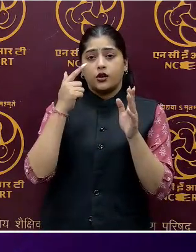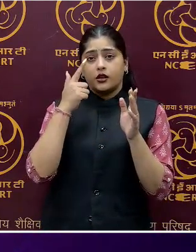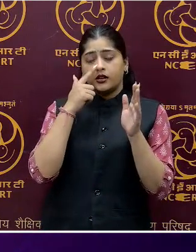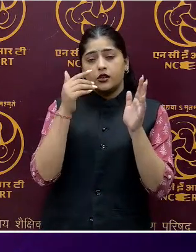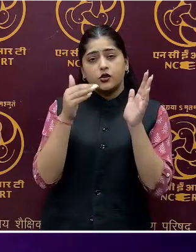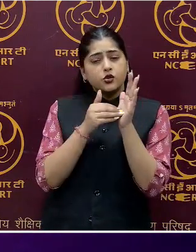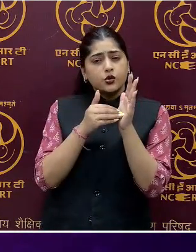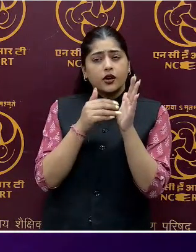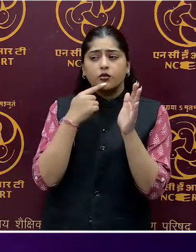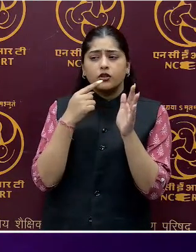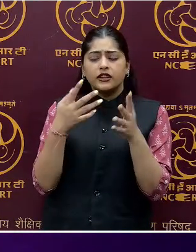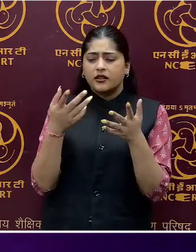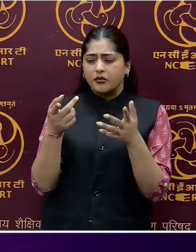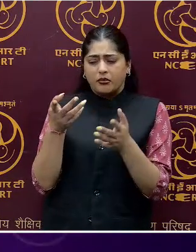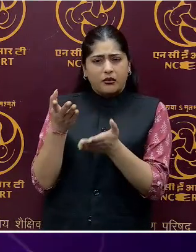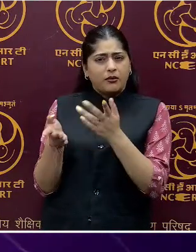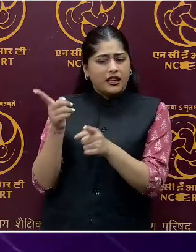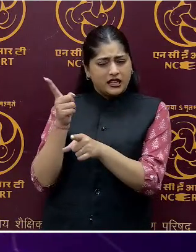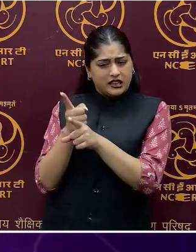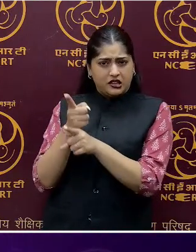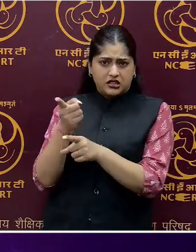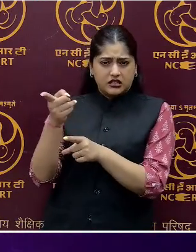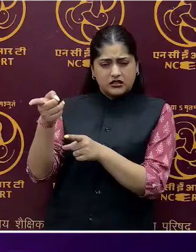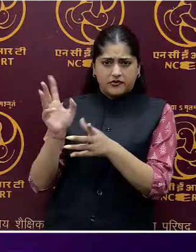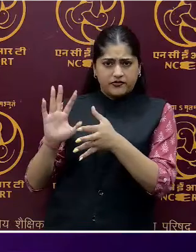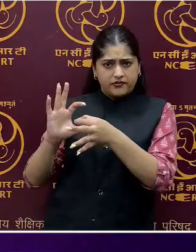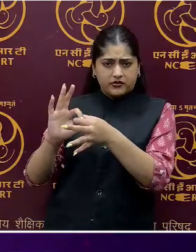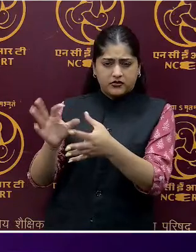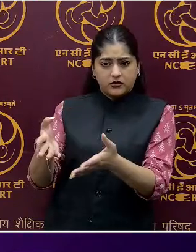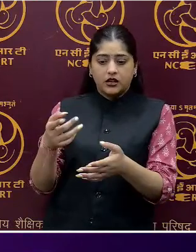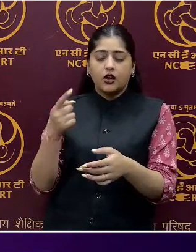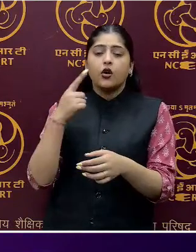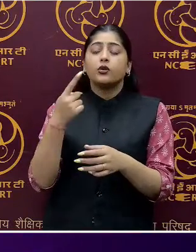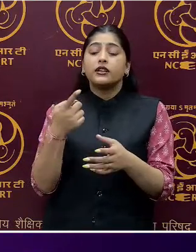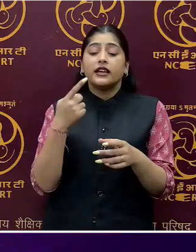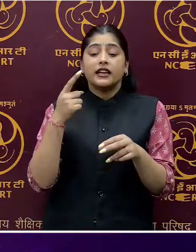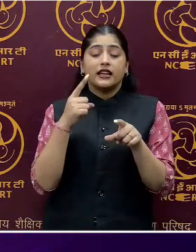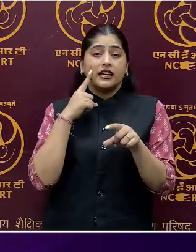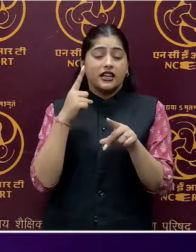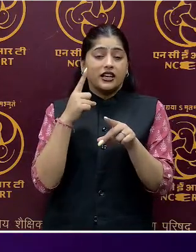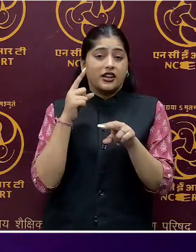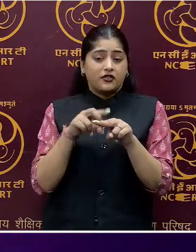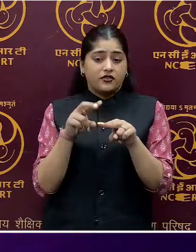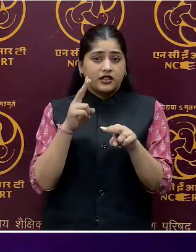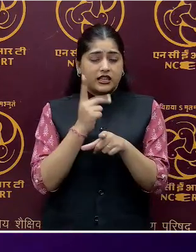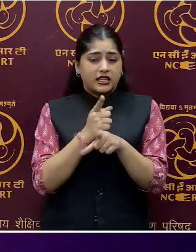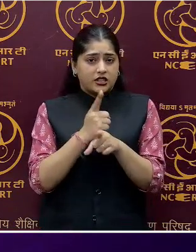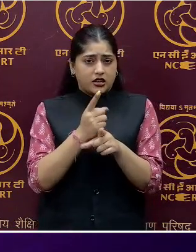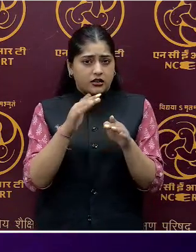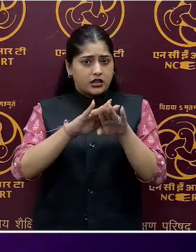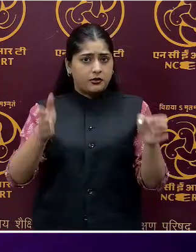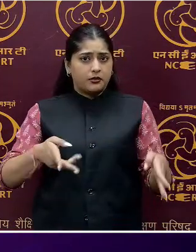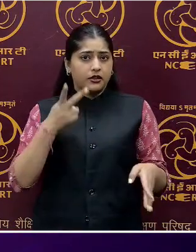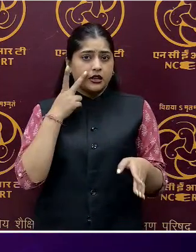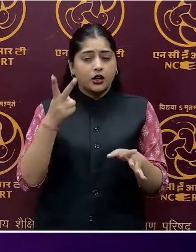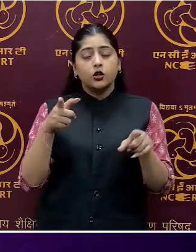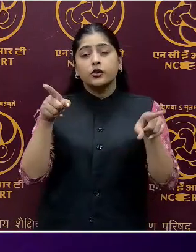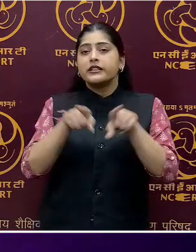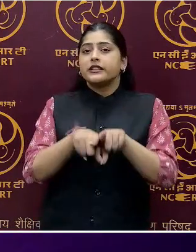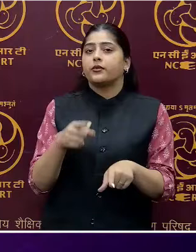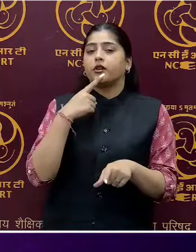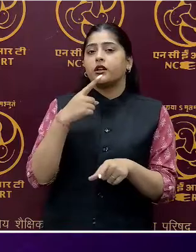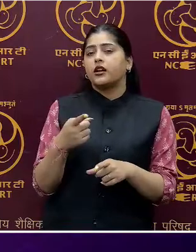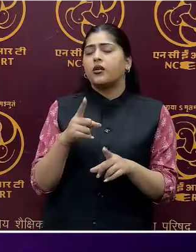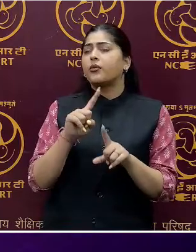to our teacher? So everything that is on the teacher's table, they said this is belong to our teacher. So now Rohan,